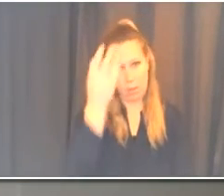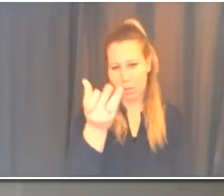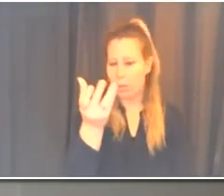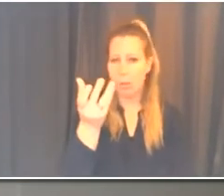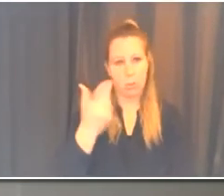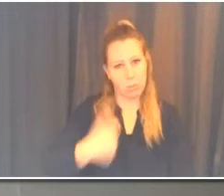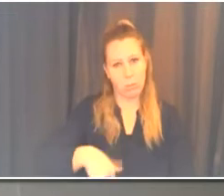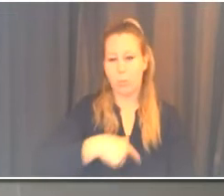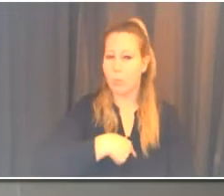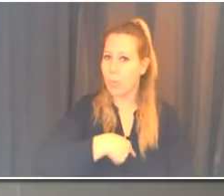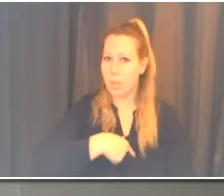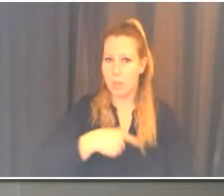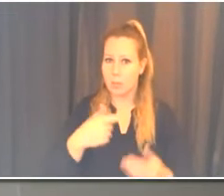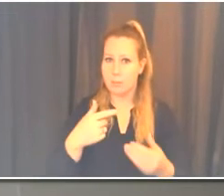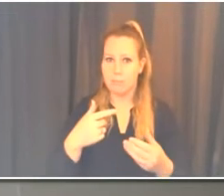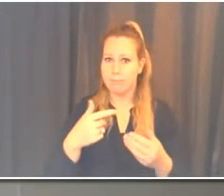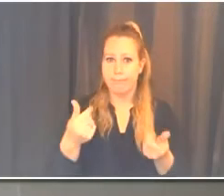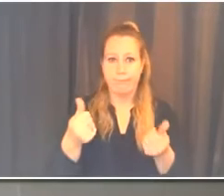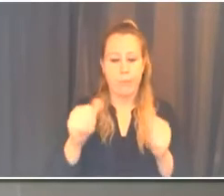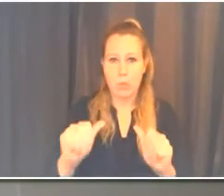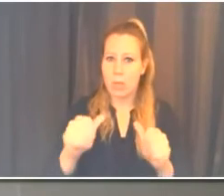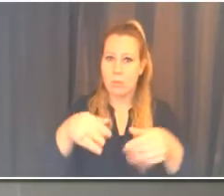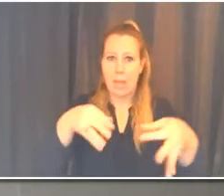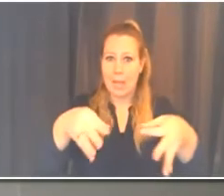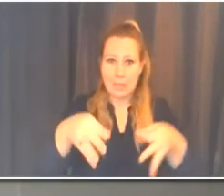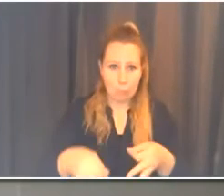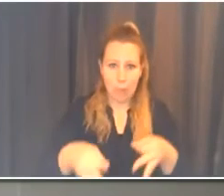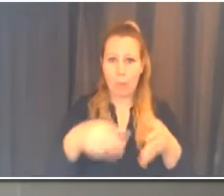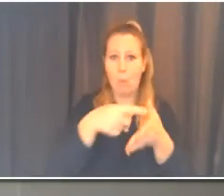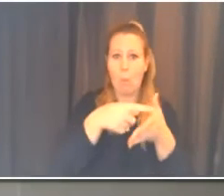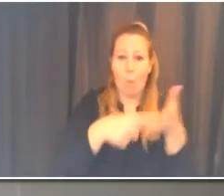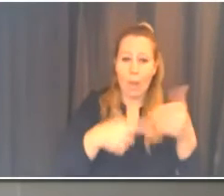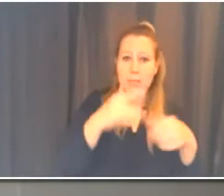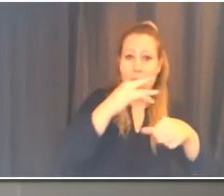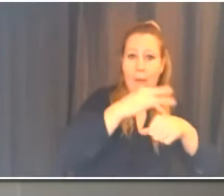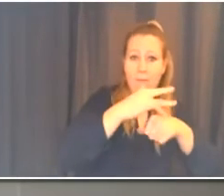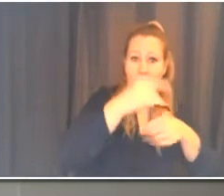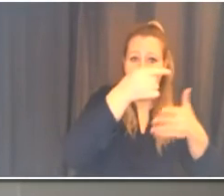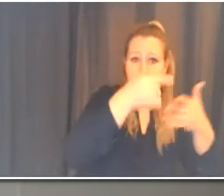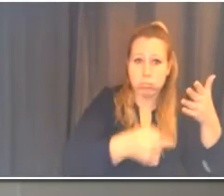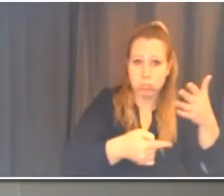so anything we can do to get that information out to the general public would be uh